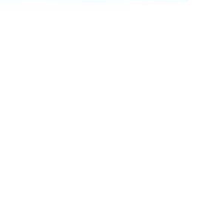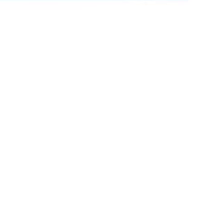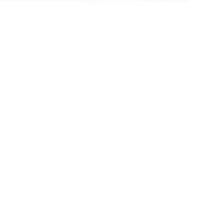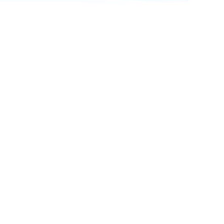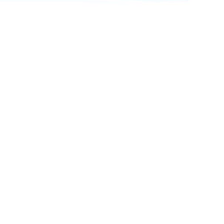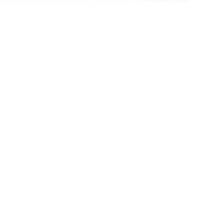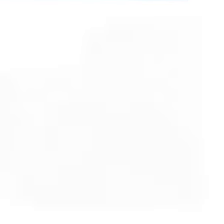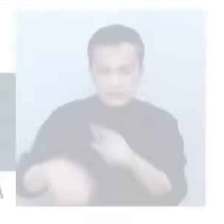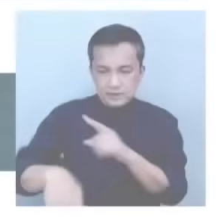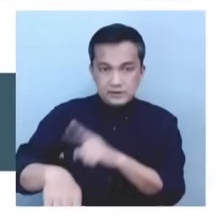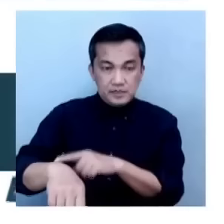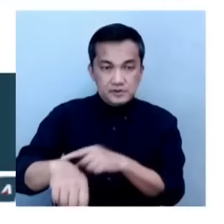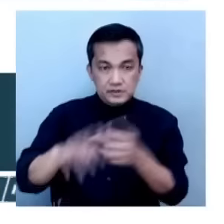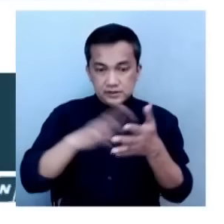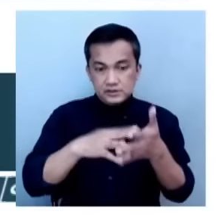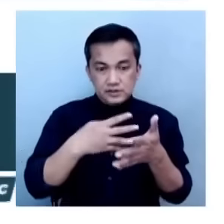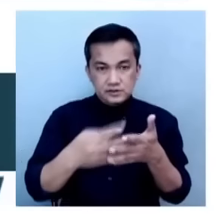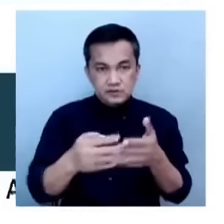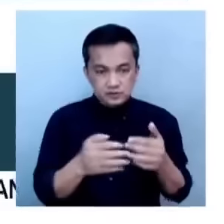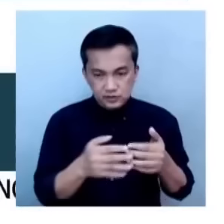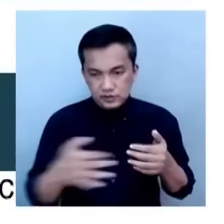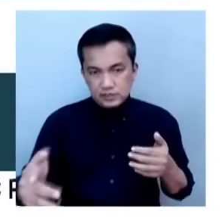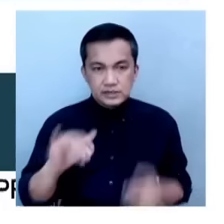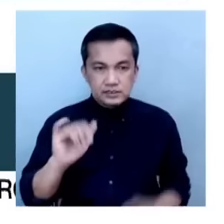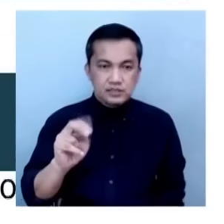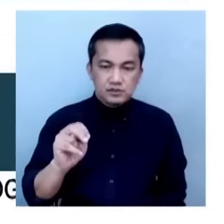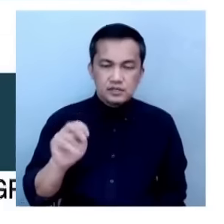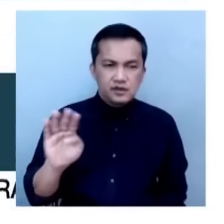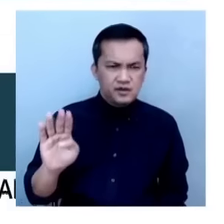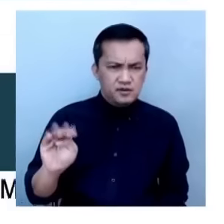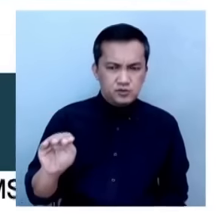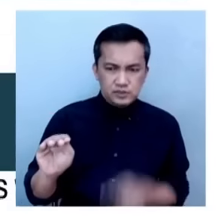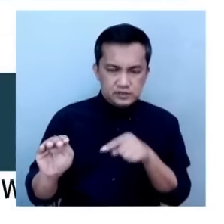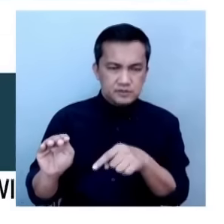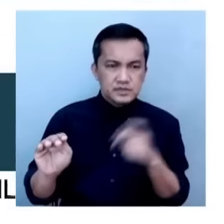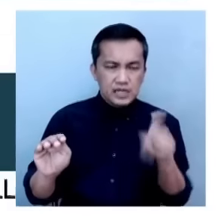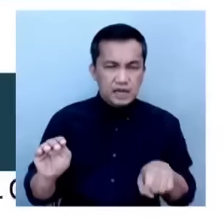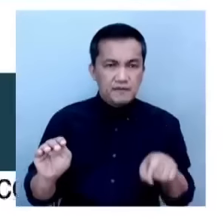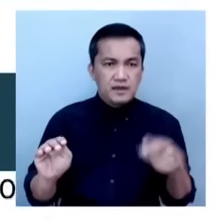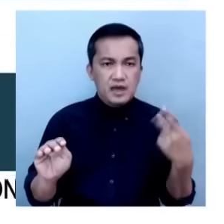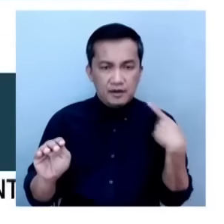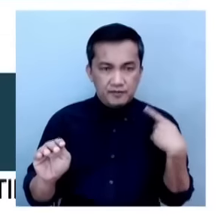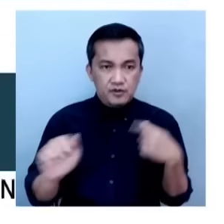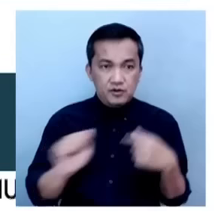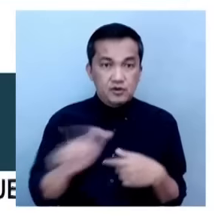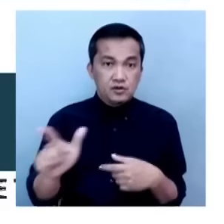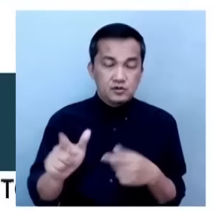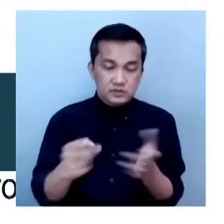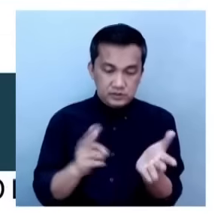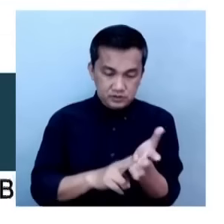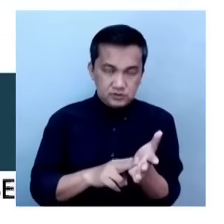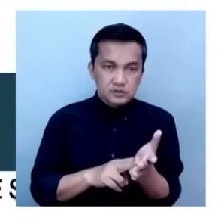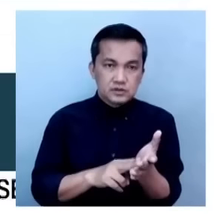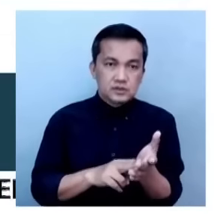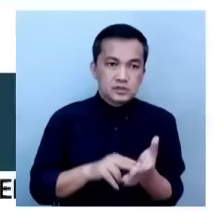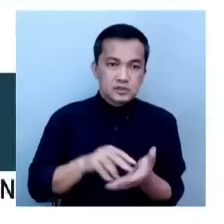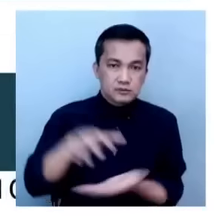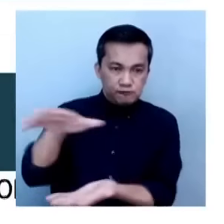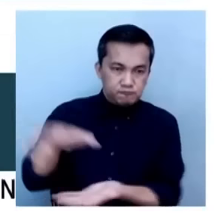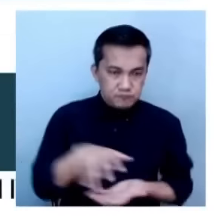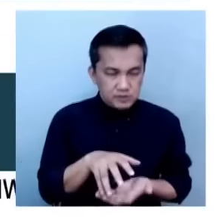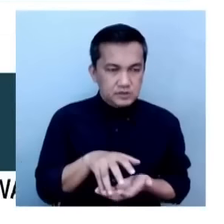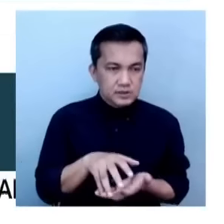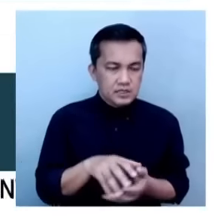there was a timeline that until January 14 they already have to have all the signatures in and passed